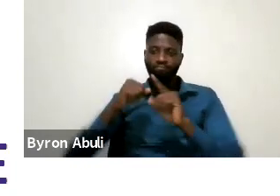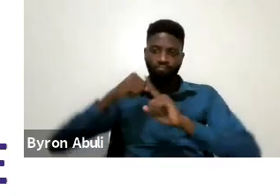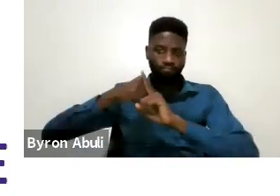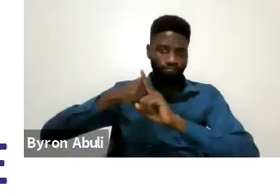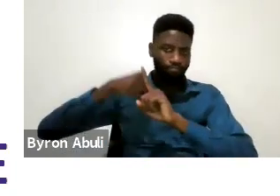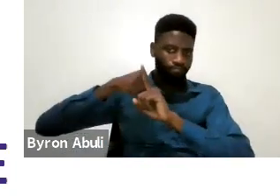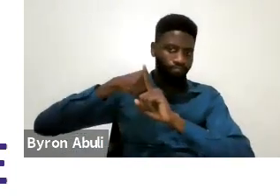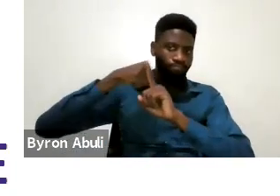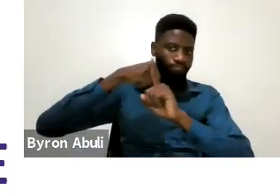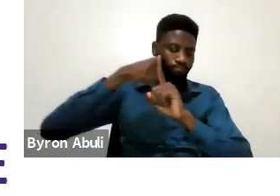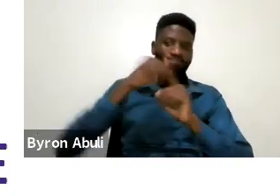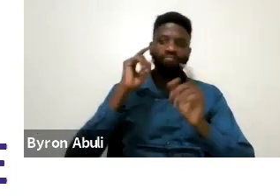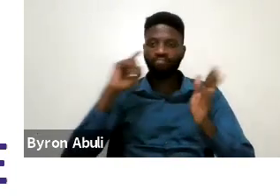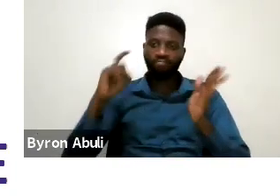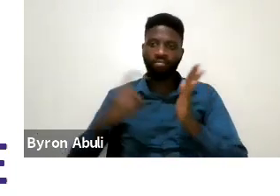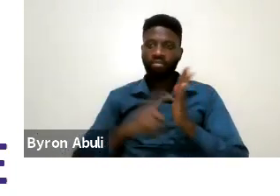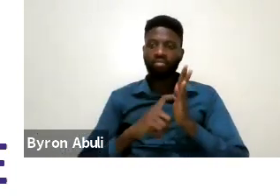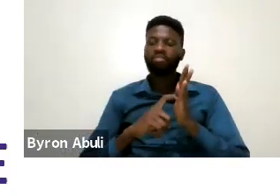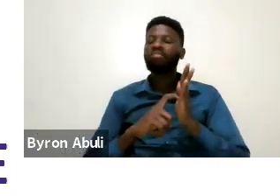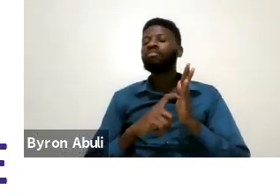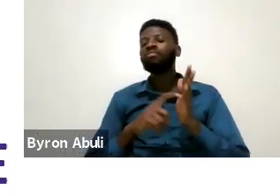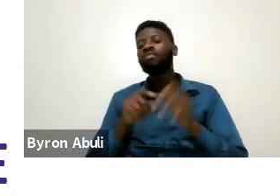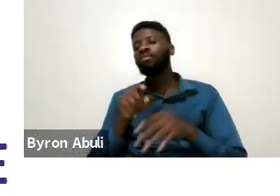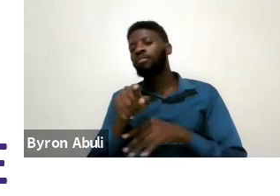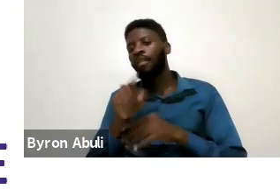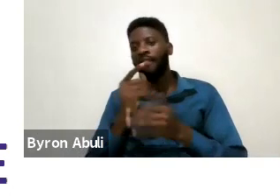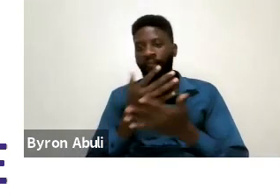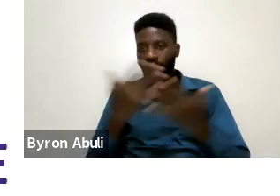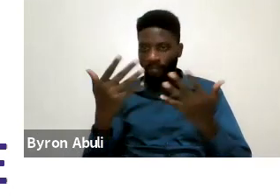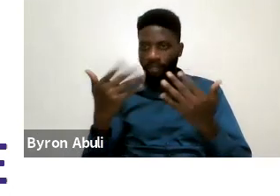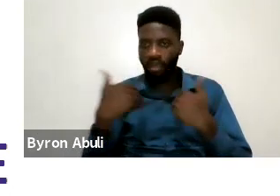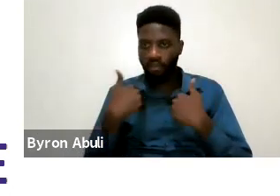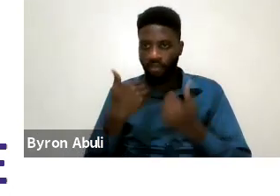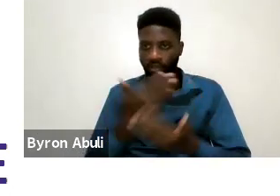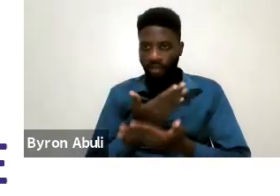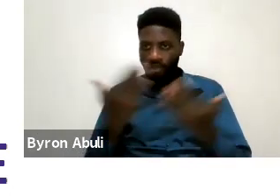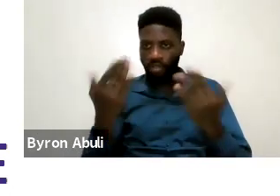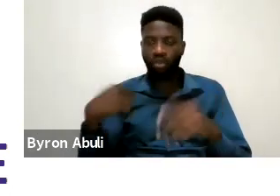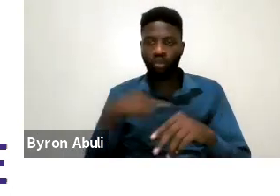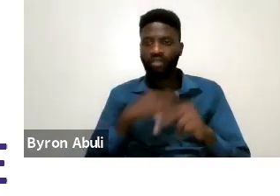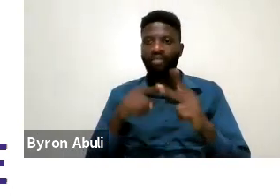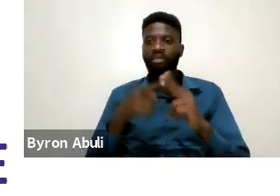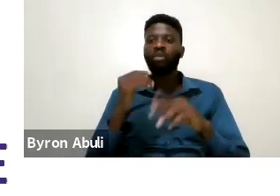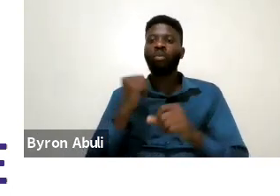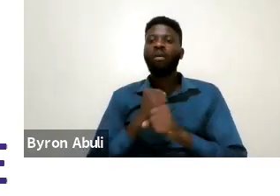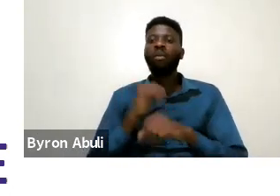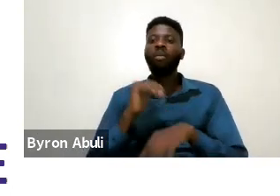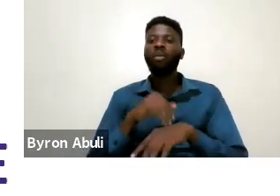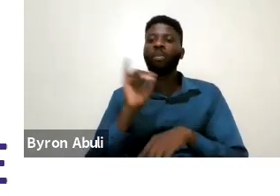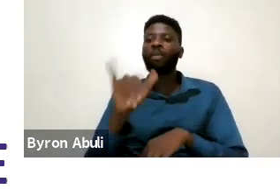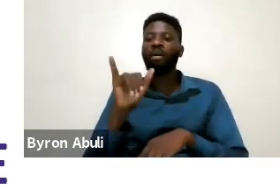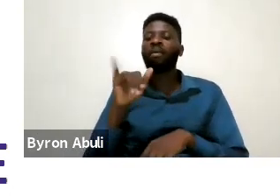and just recognizing that these things exist, then we start working on them. And I think you saw